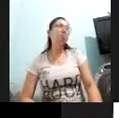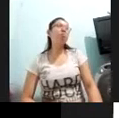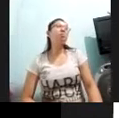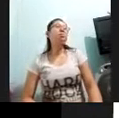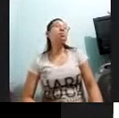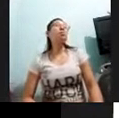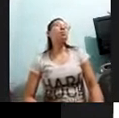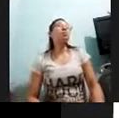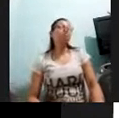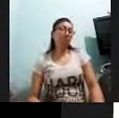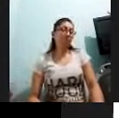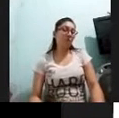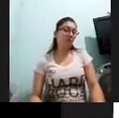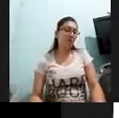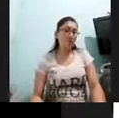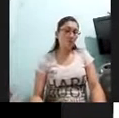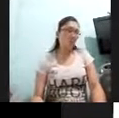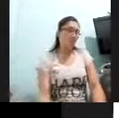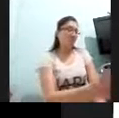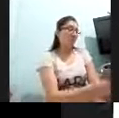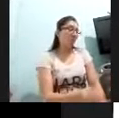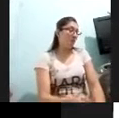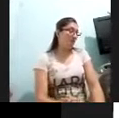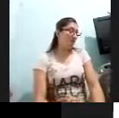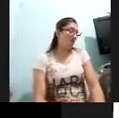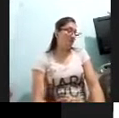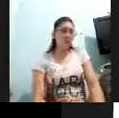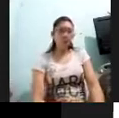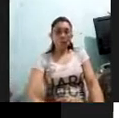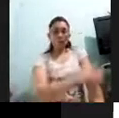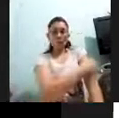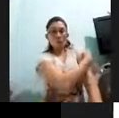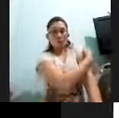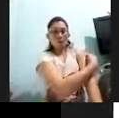D-A-R-I-O. Oh, very good. Excelente. Juan Carlos?